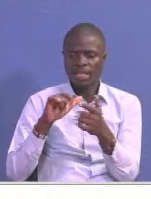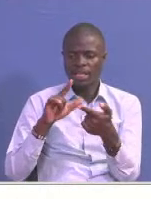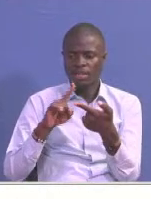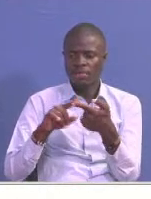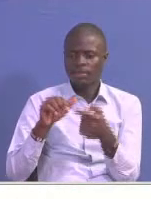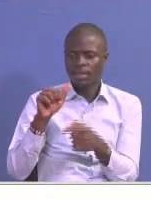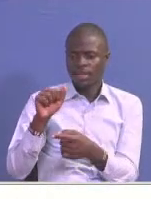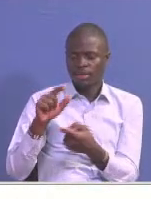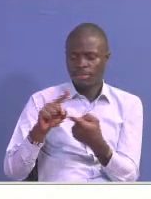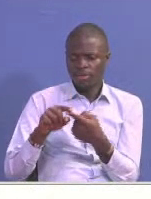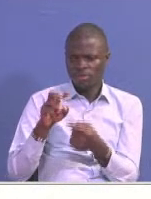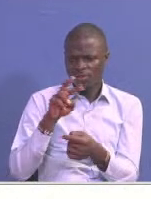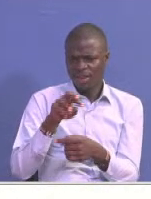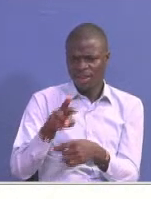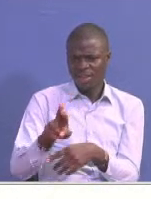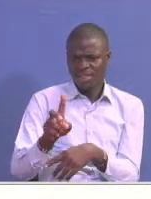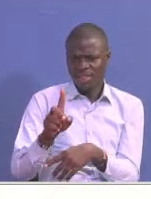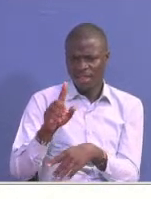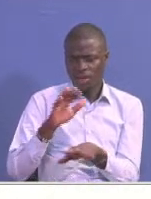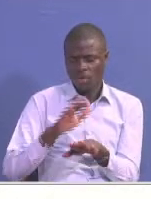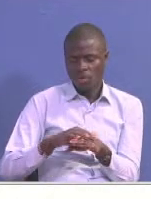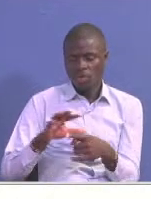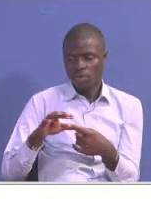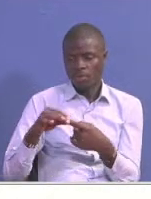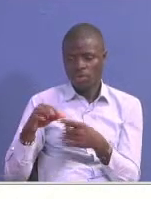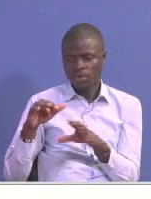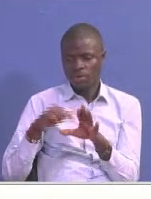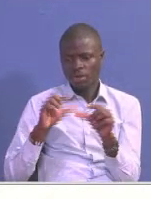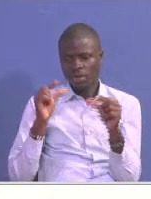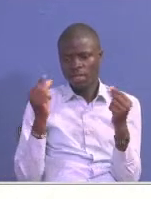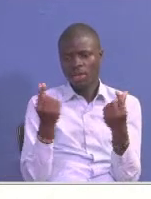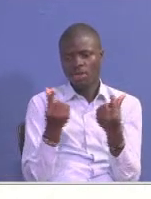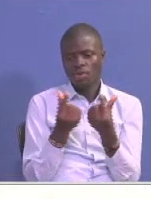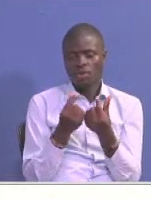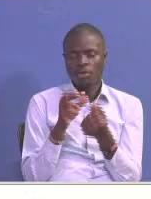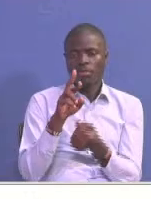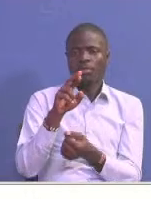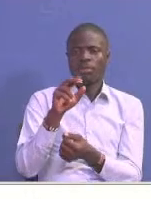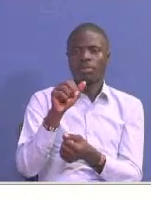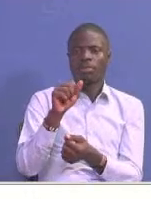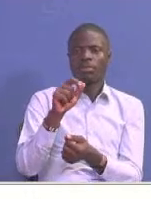able to find their right position in global rating.